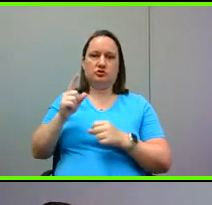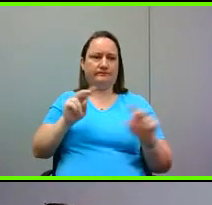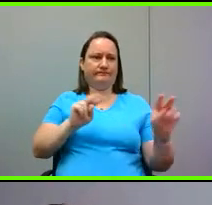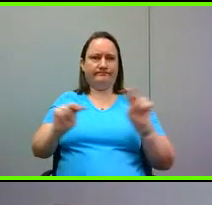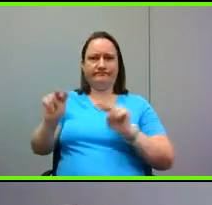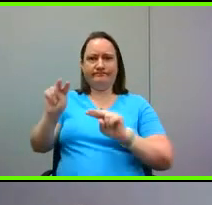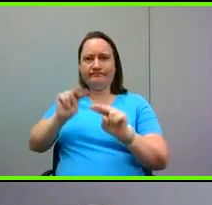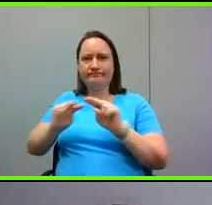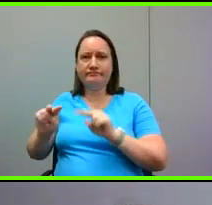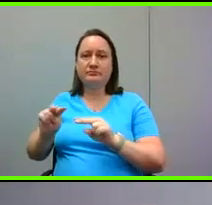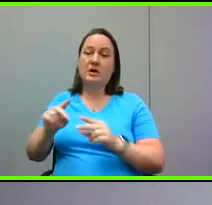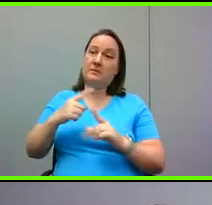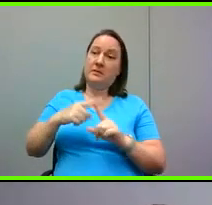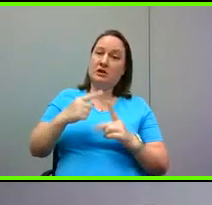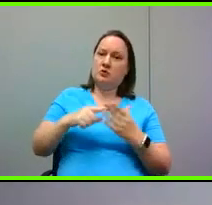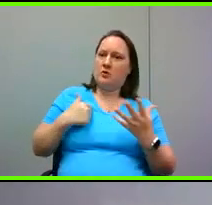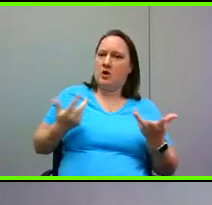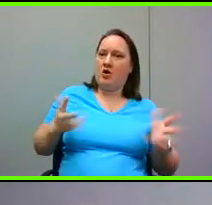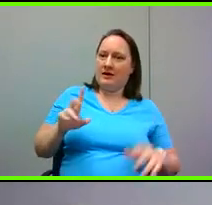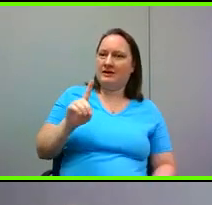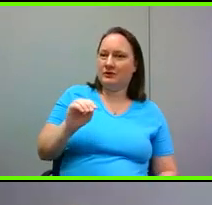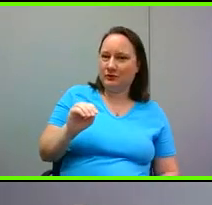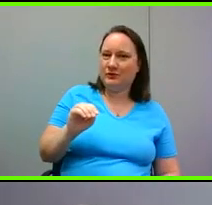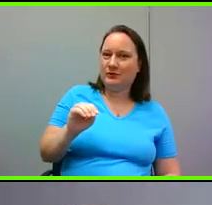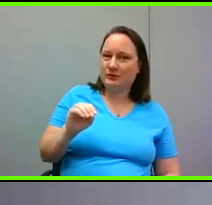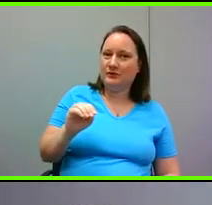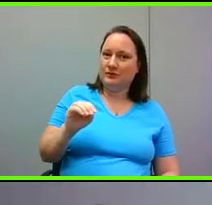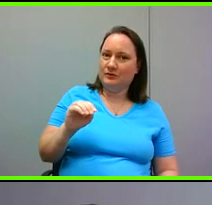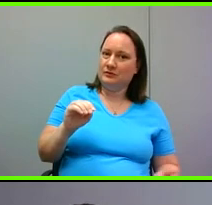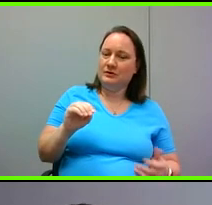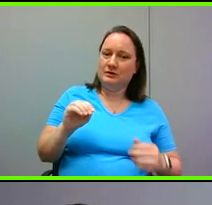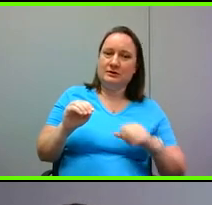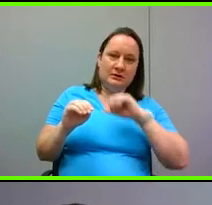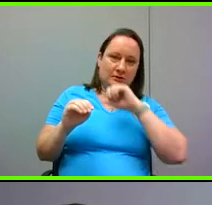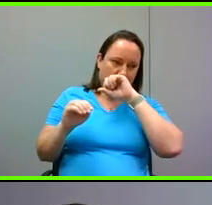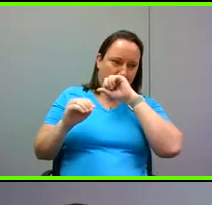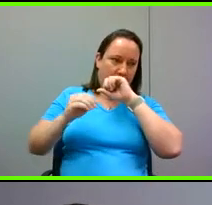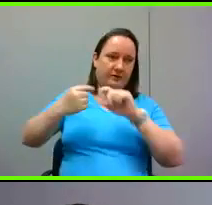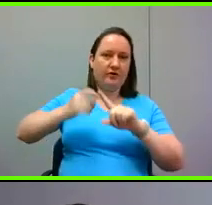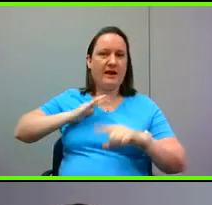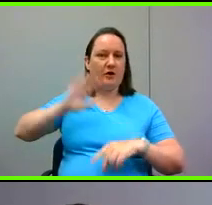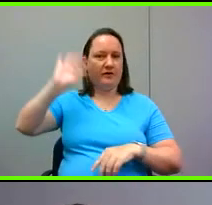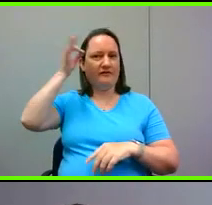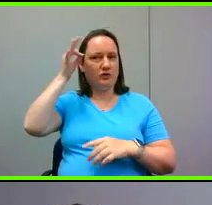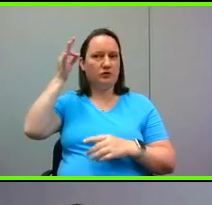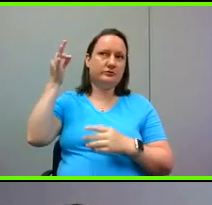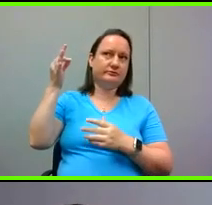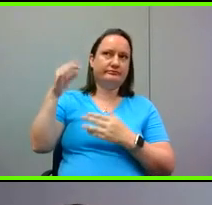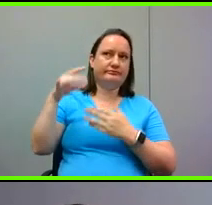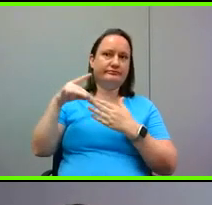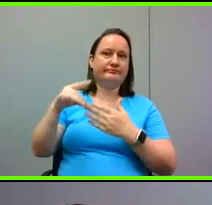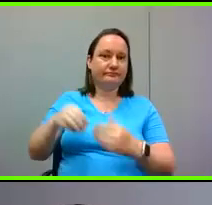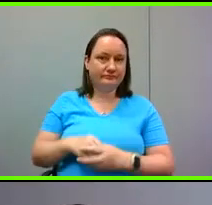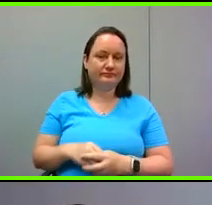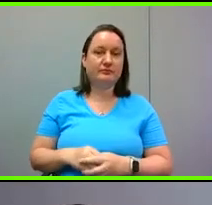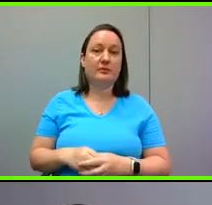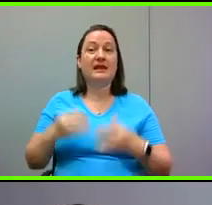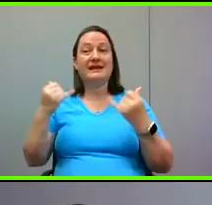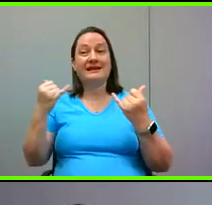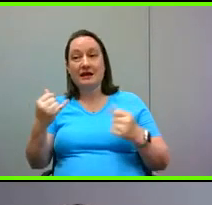we already have to do based on our federal funds. And now with